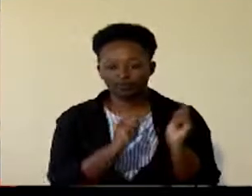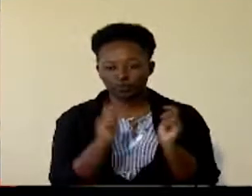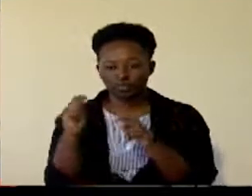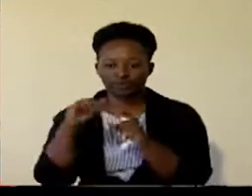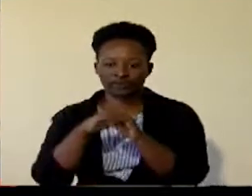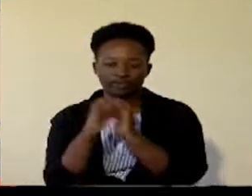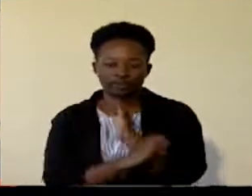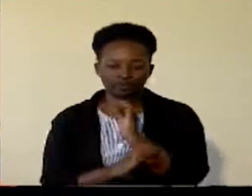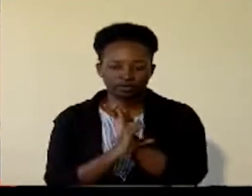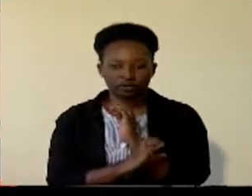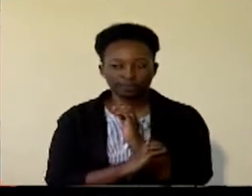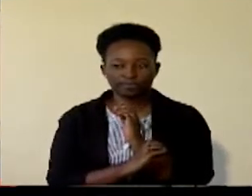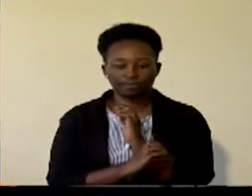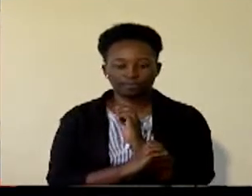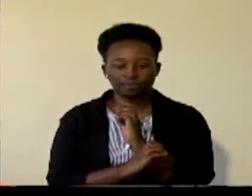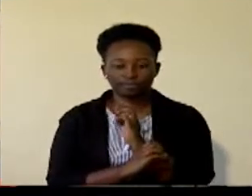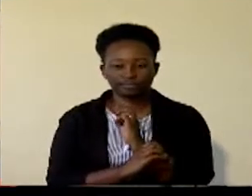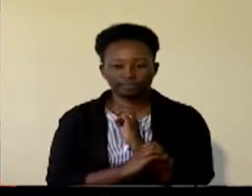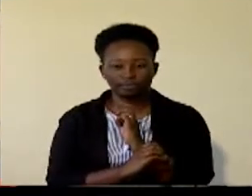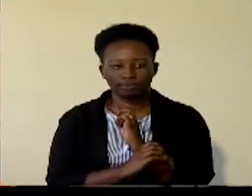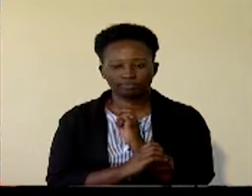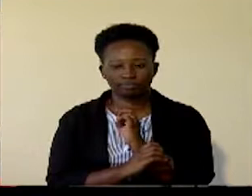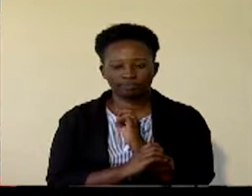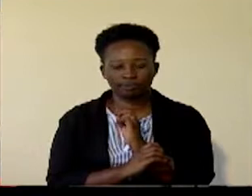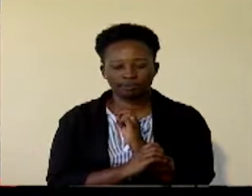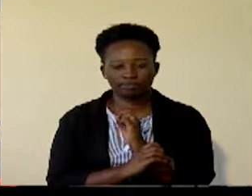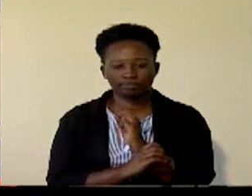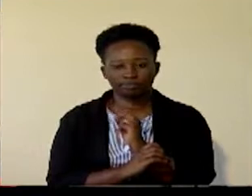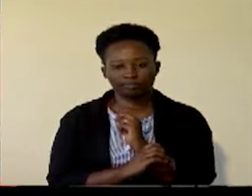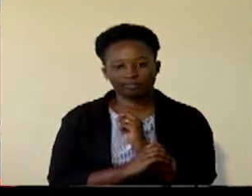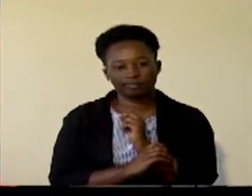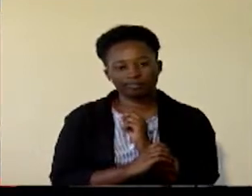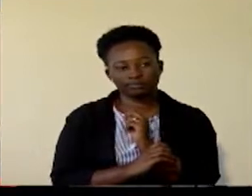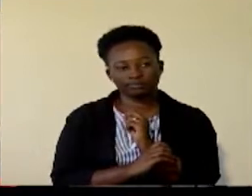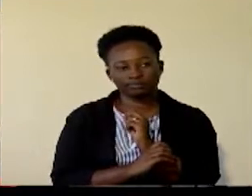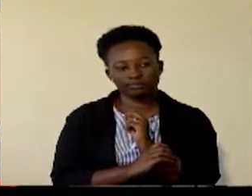country, transfers into the country,